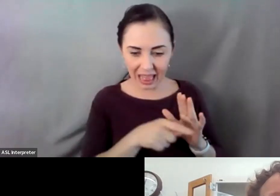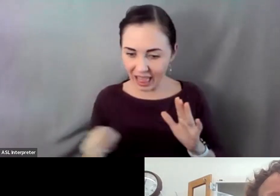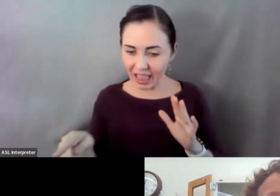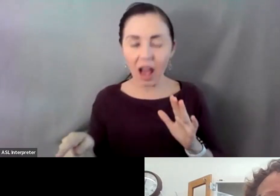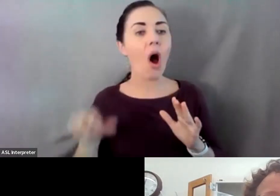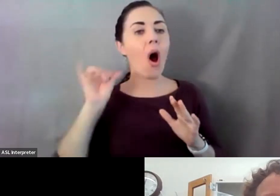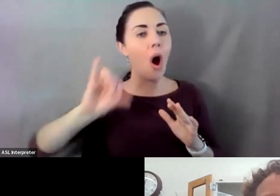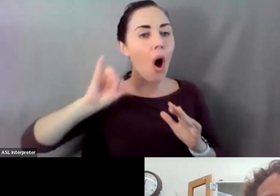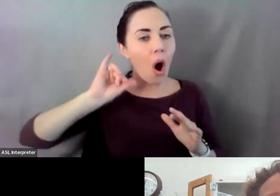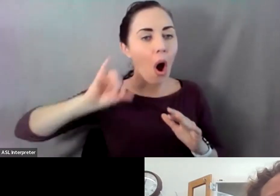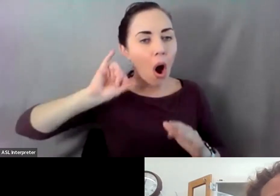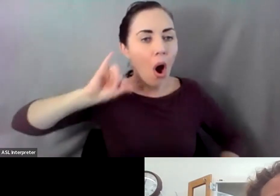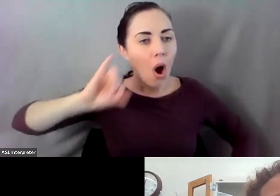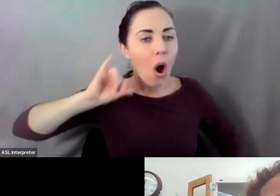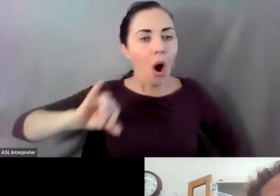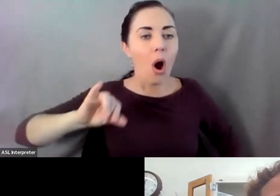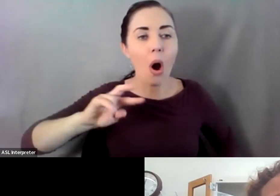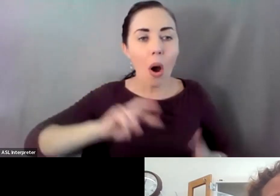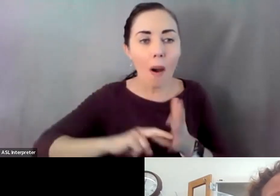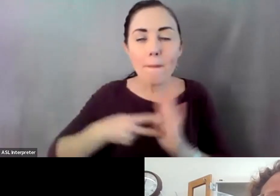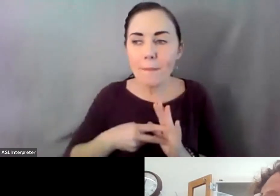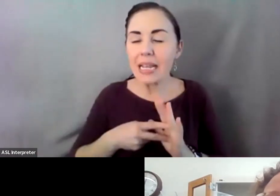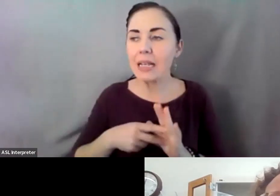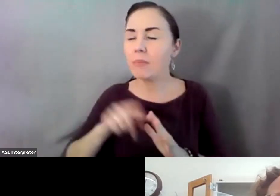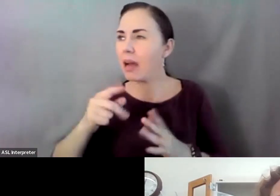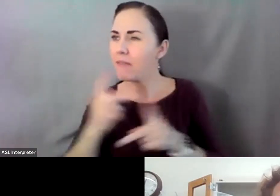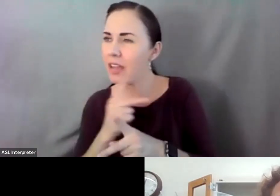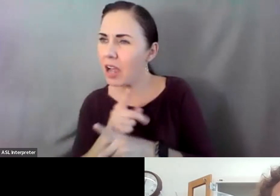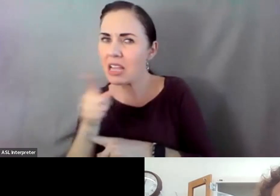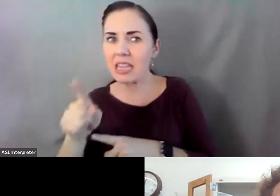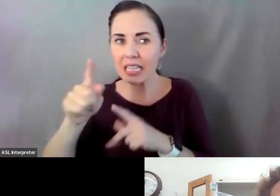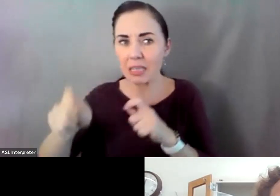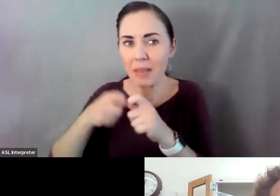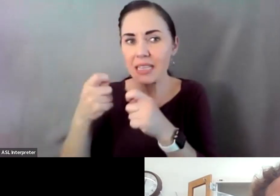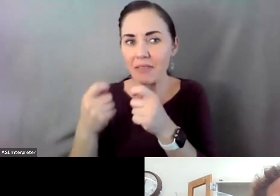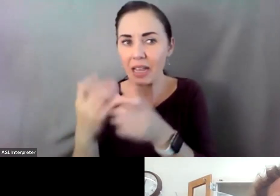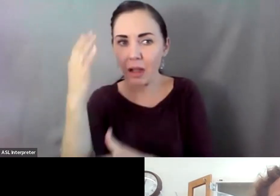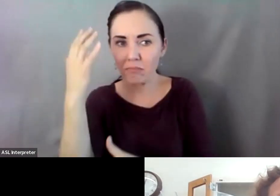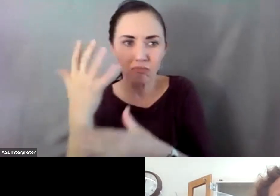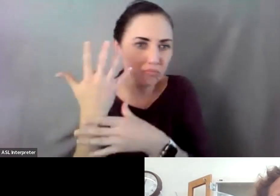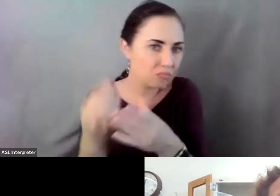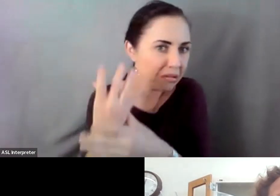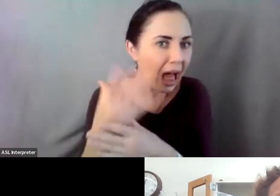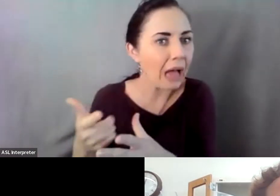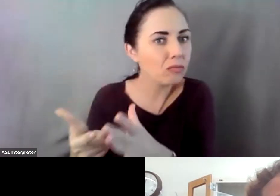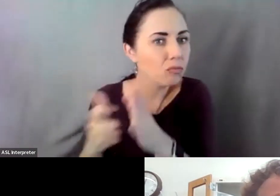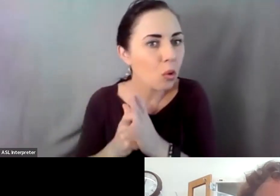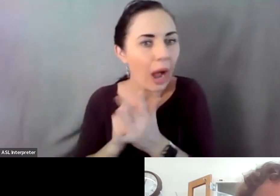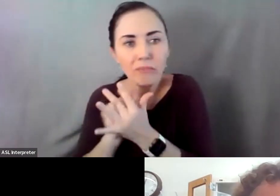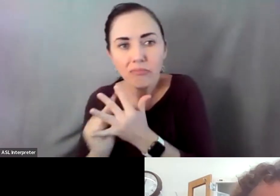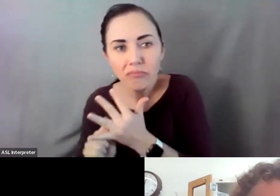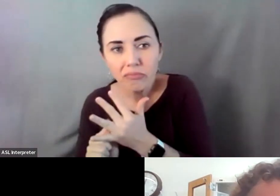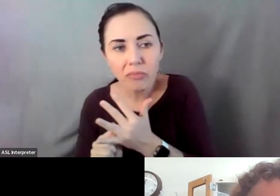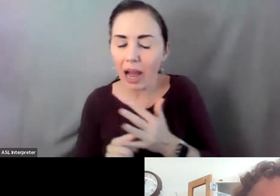the puzzles of why particular fungi grow where they do. And we know a whole lot less about why fungi grow where they do than we do